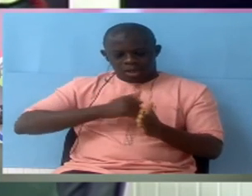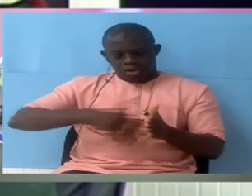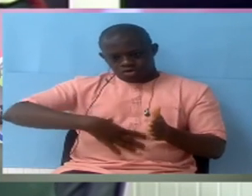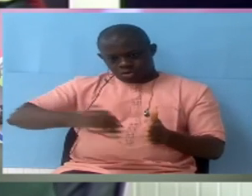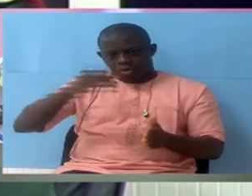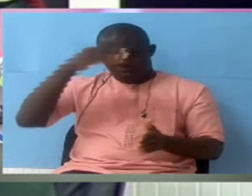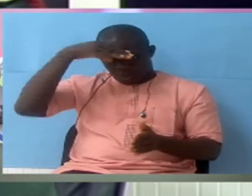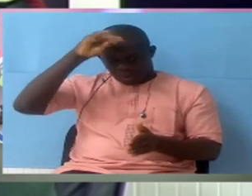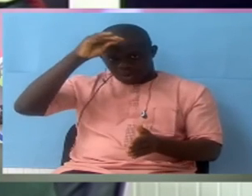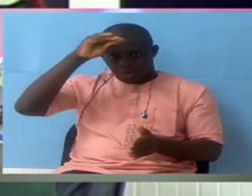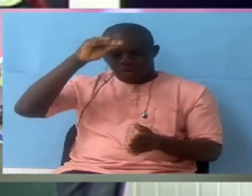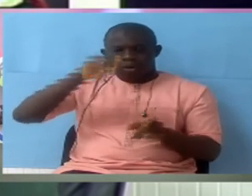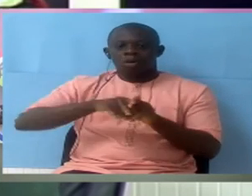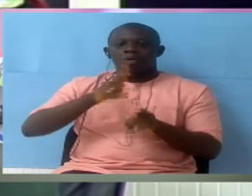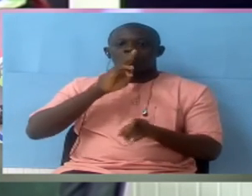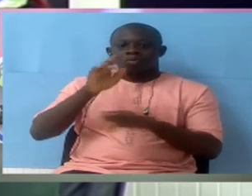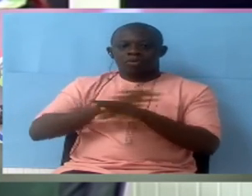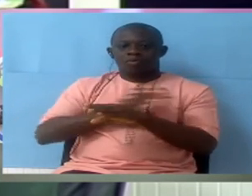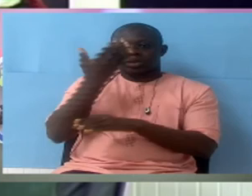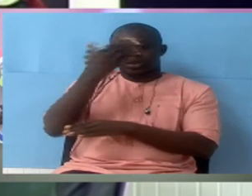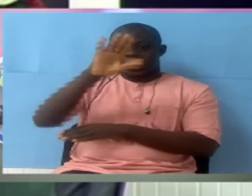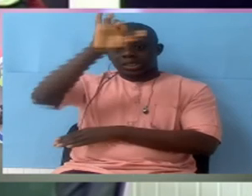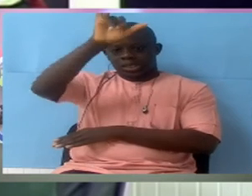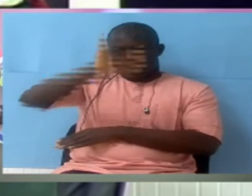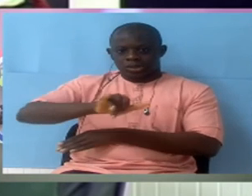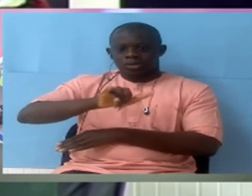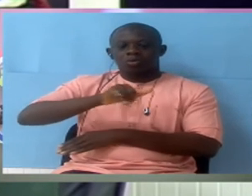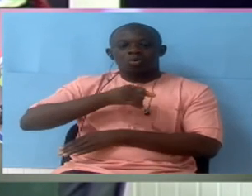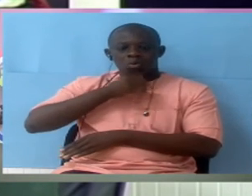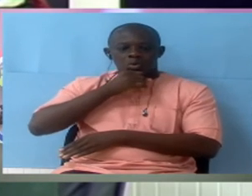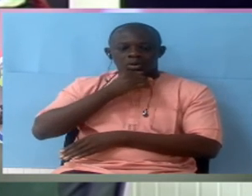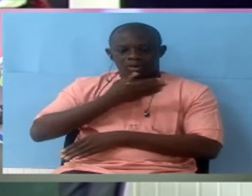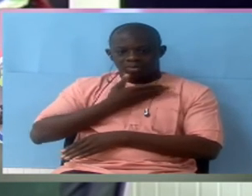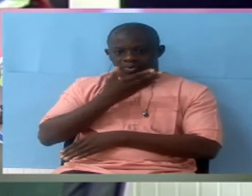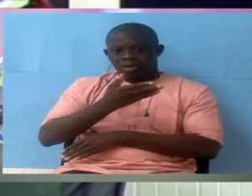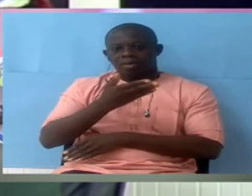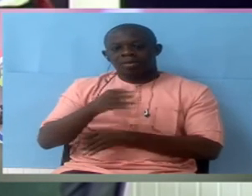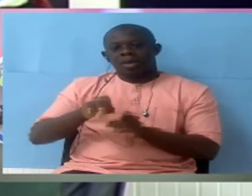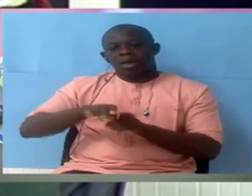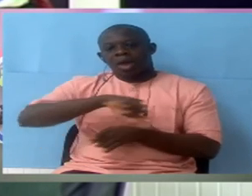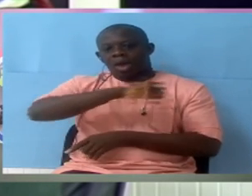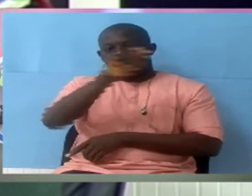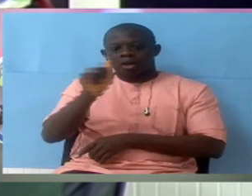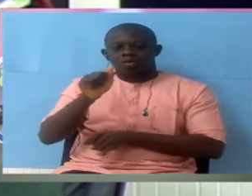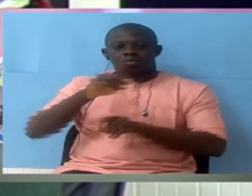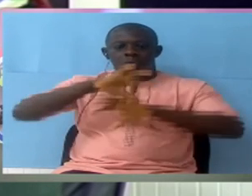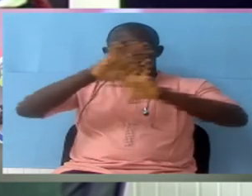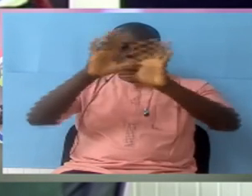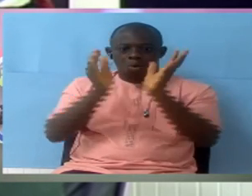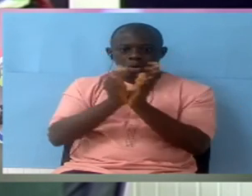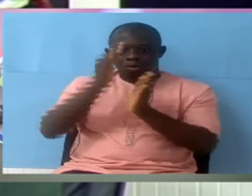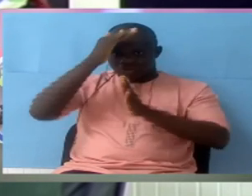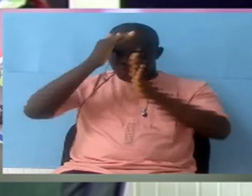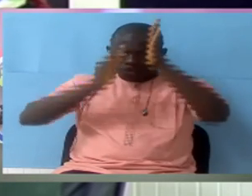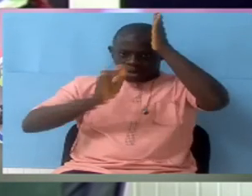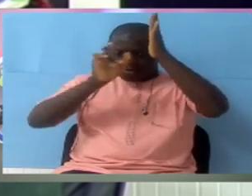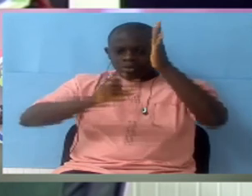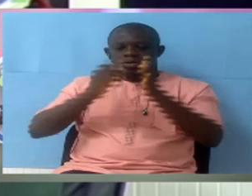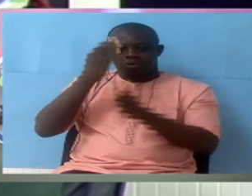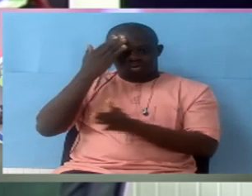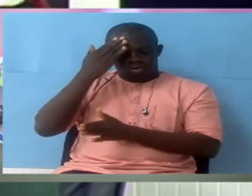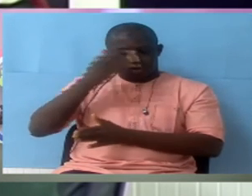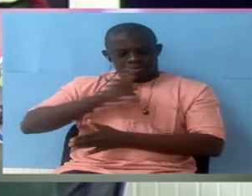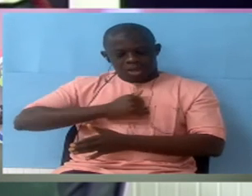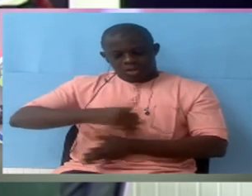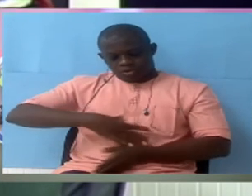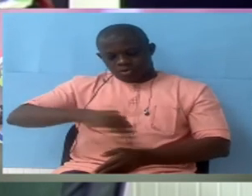dom. Who was 10 years old. Fukki at la amone. And all the soldiers knew him. Soldat yeb xam nañ